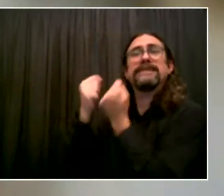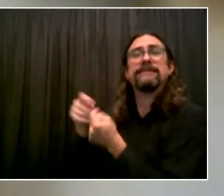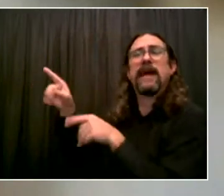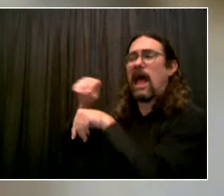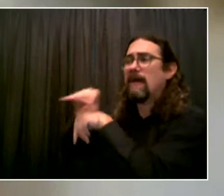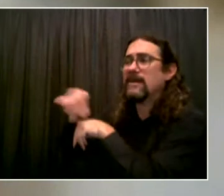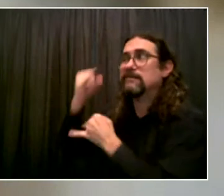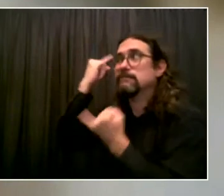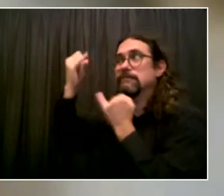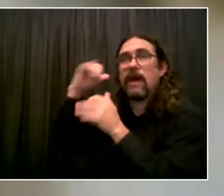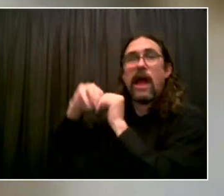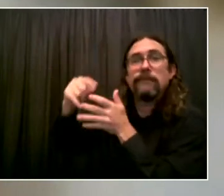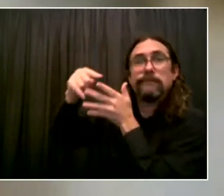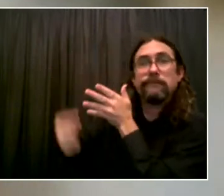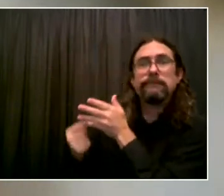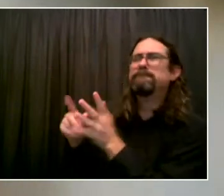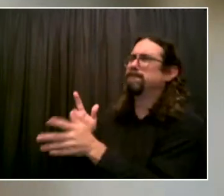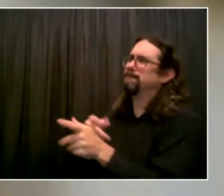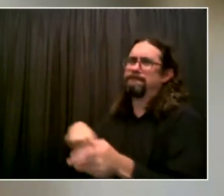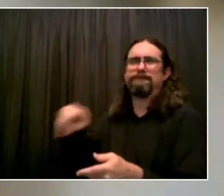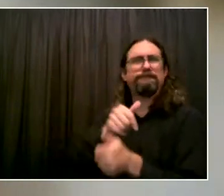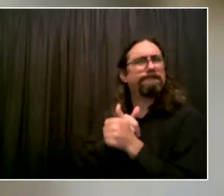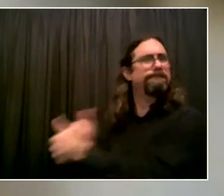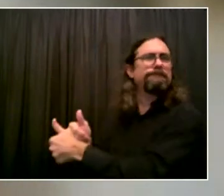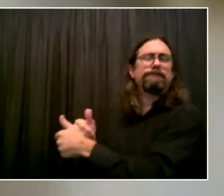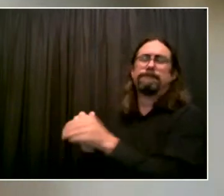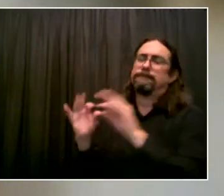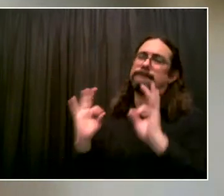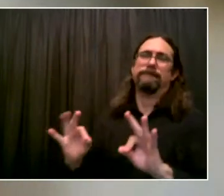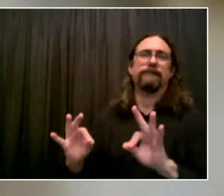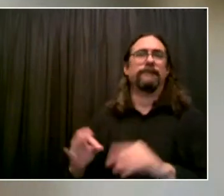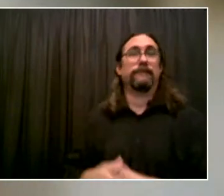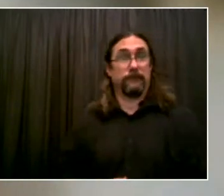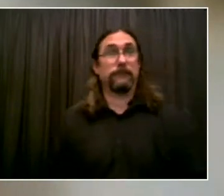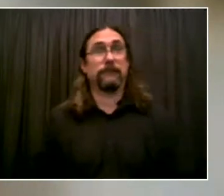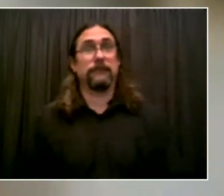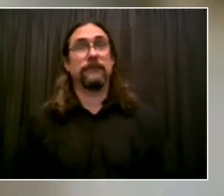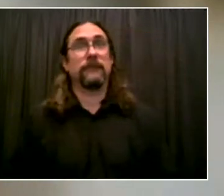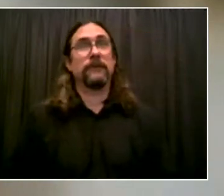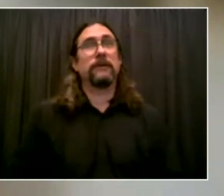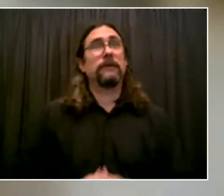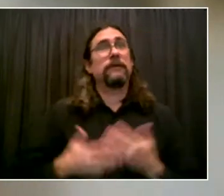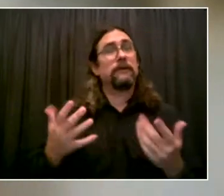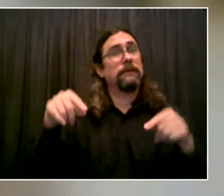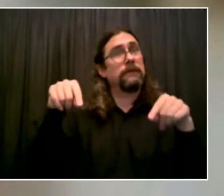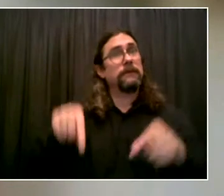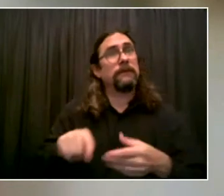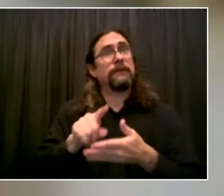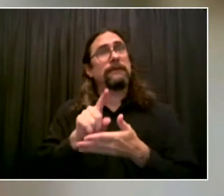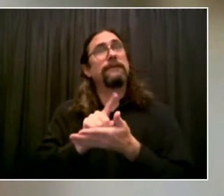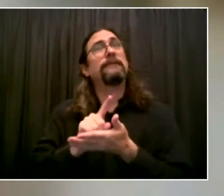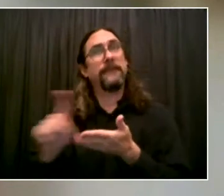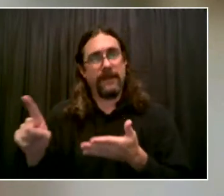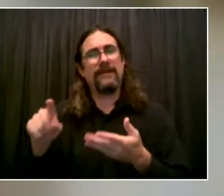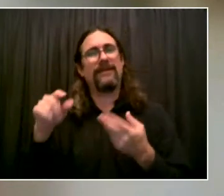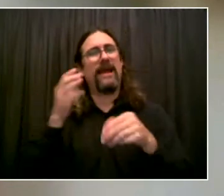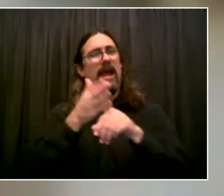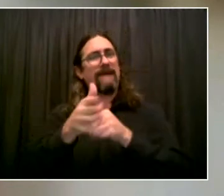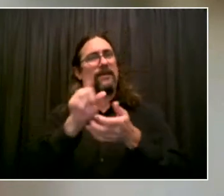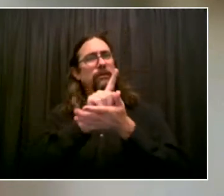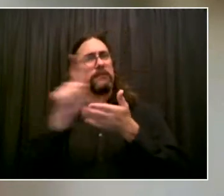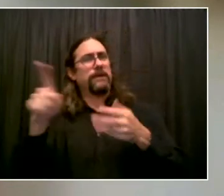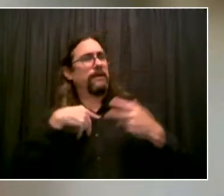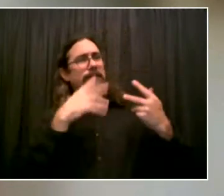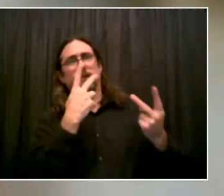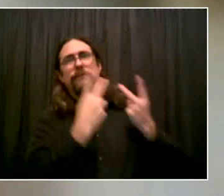we looked at the initial results, and we're making important updates that add an additional layer of security and